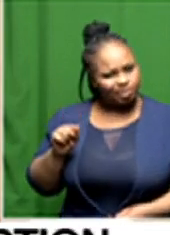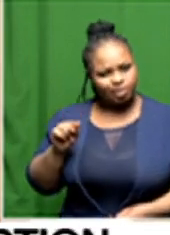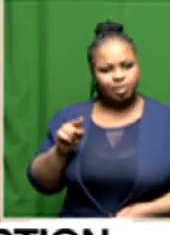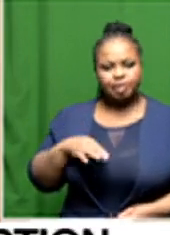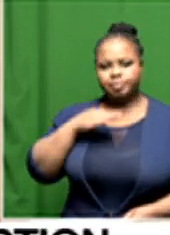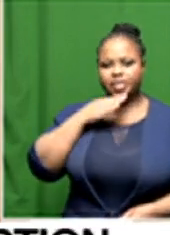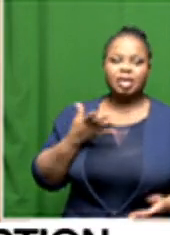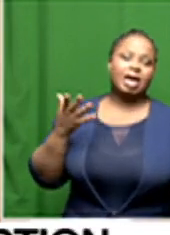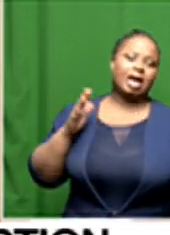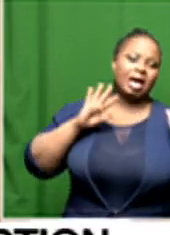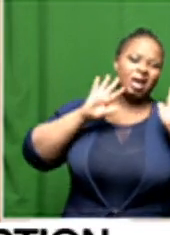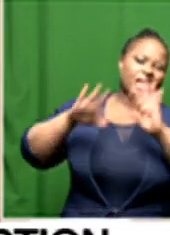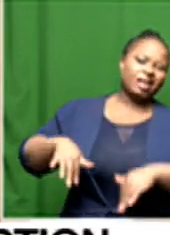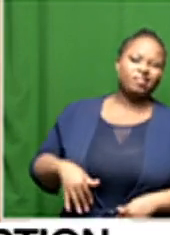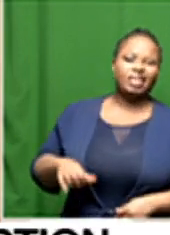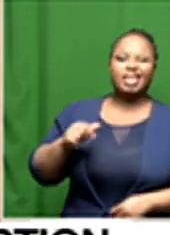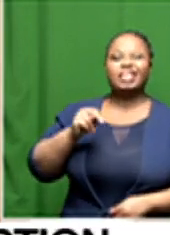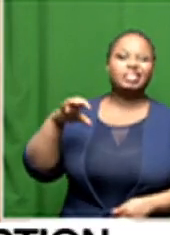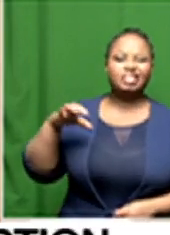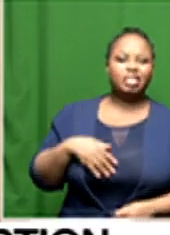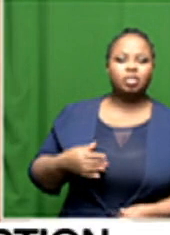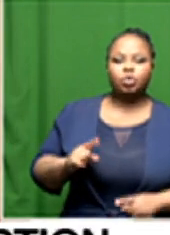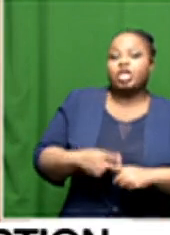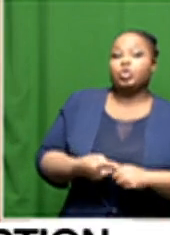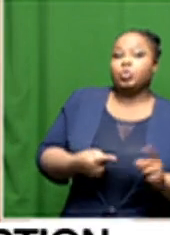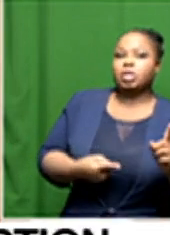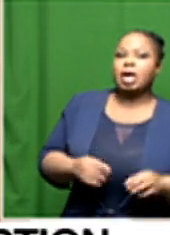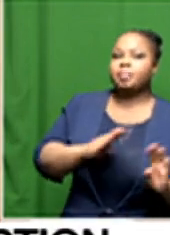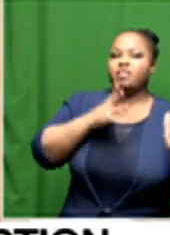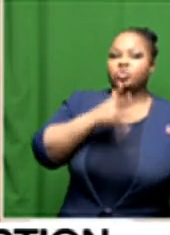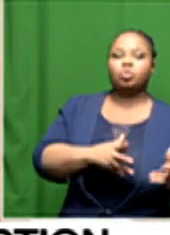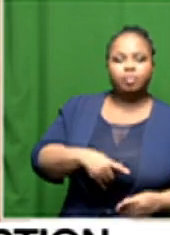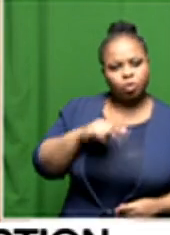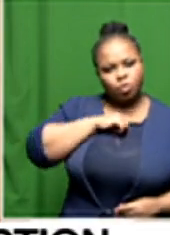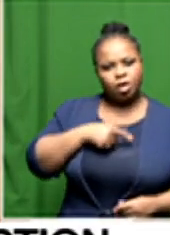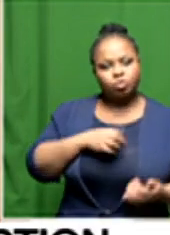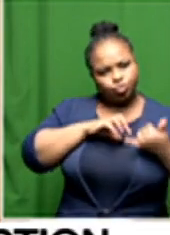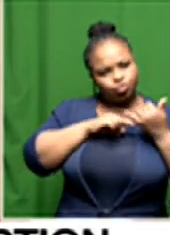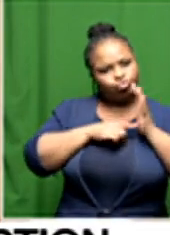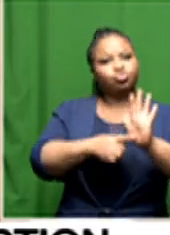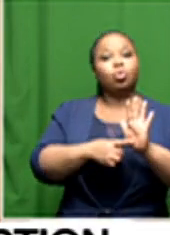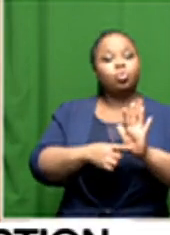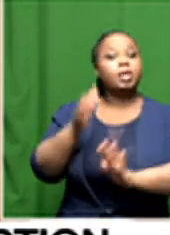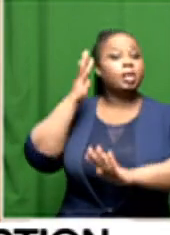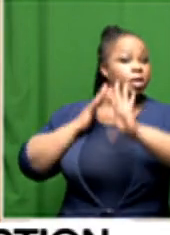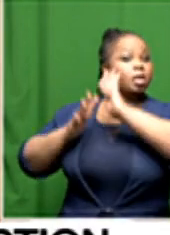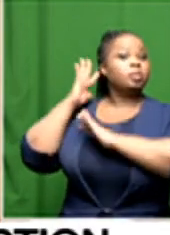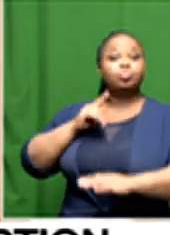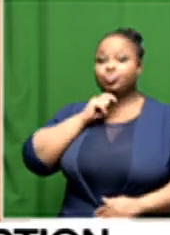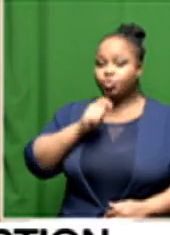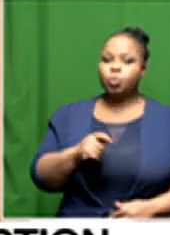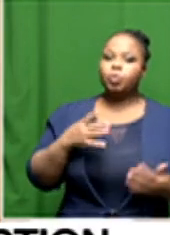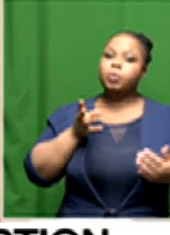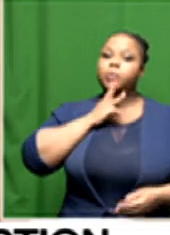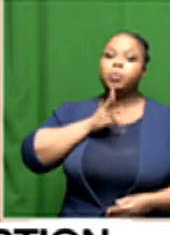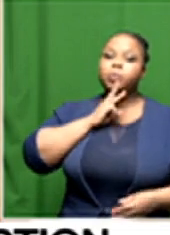to excuse the ANC's behavior. In fact, the whole book is really about, what a tragic history our history is because of the